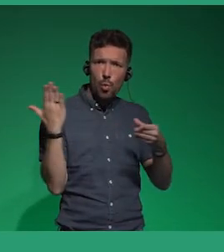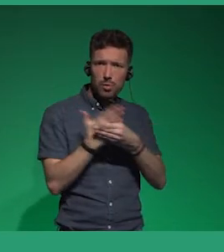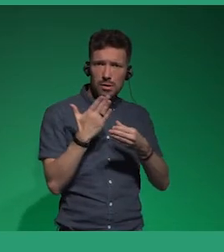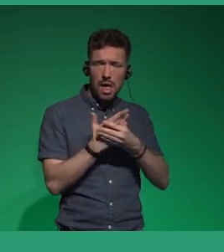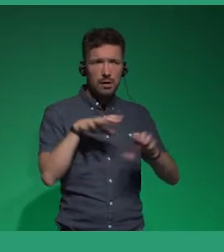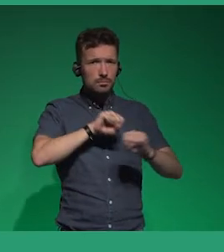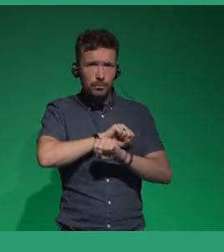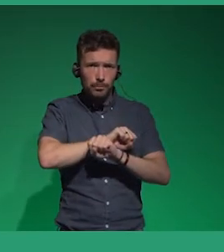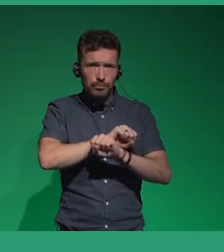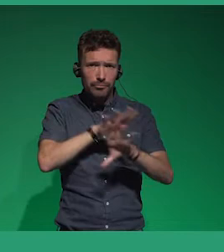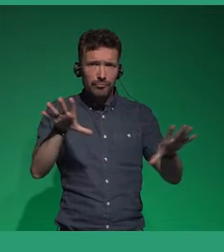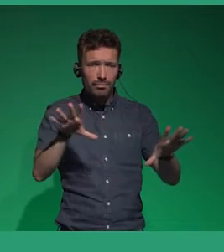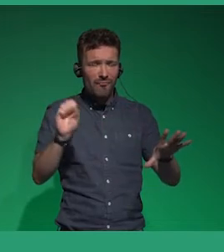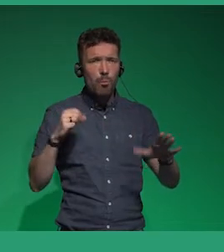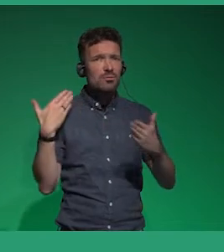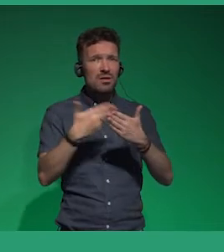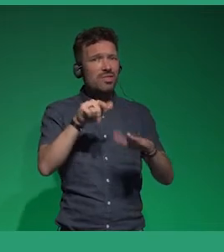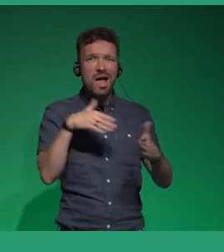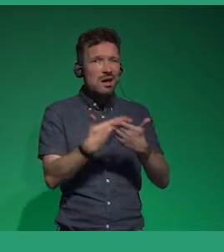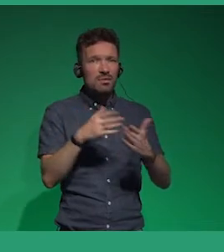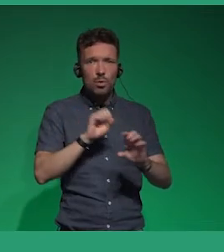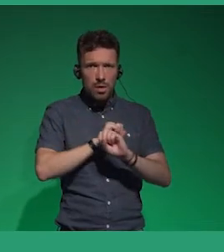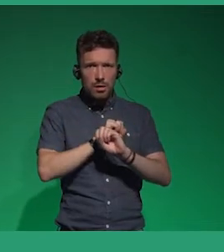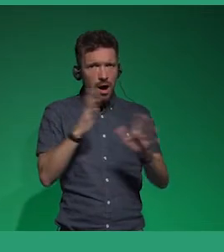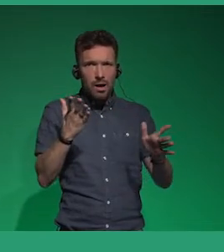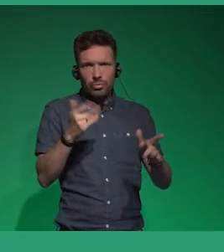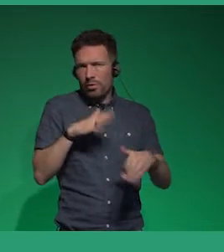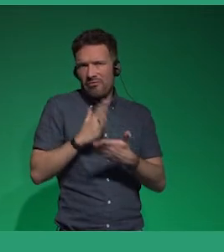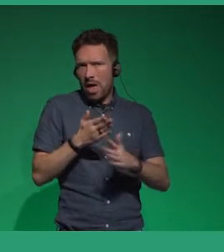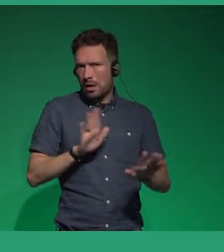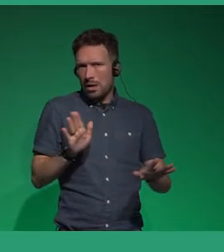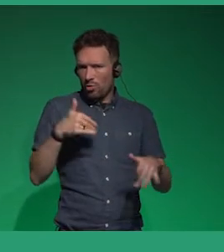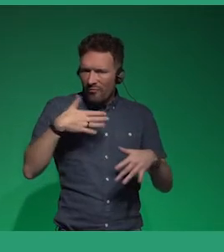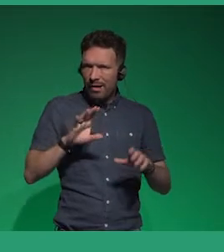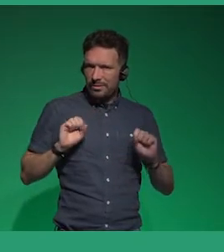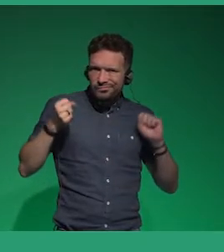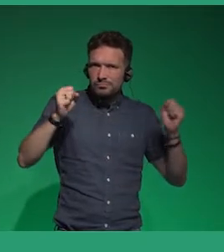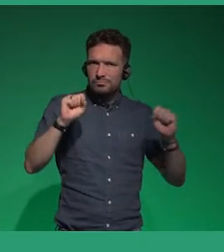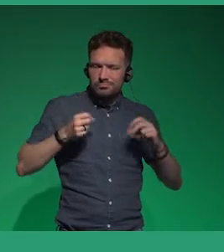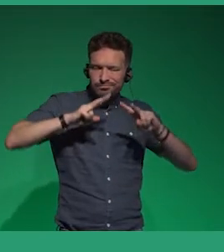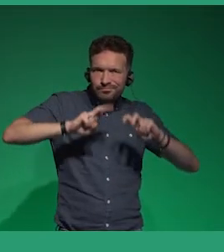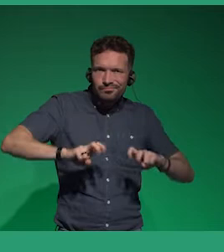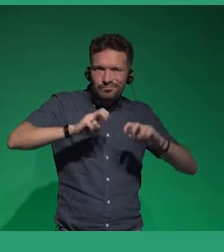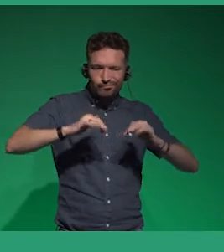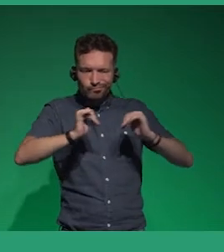already a long-standing experience now collaborating with the University of Jambi, who will lead this outreach